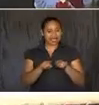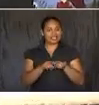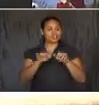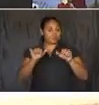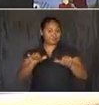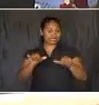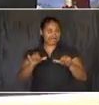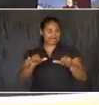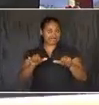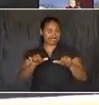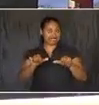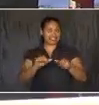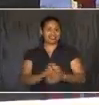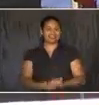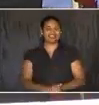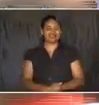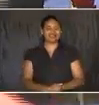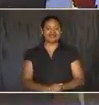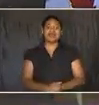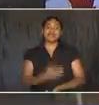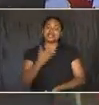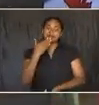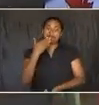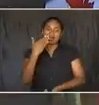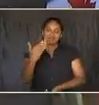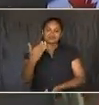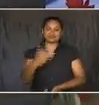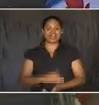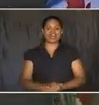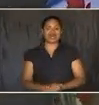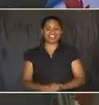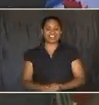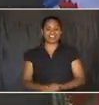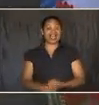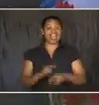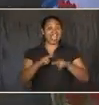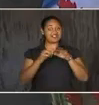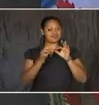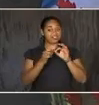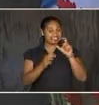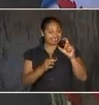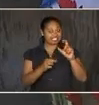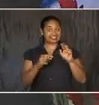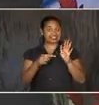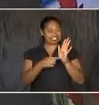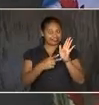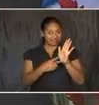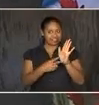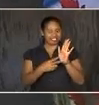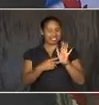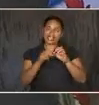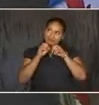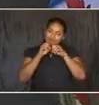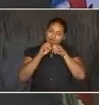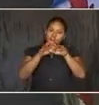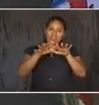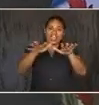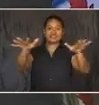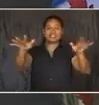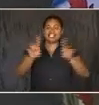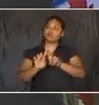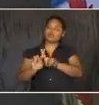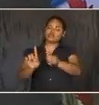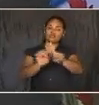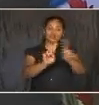muira tu so bino bole usara na sara botel tu ngamai na FBCTV ada budi programu e zona gitu kan na lomri rara na prince alas pakai